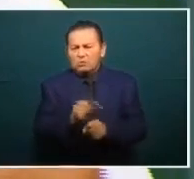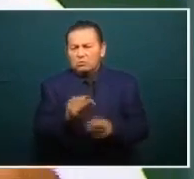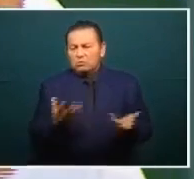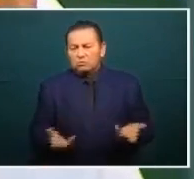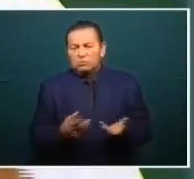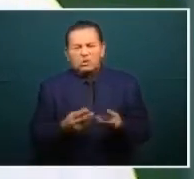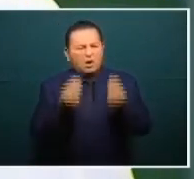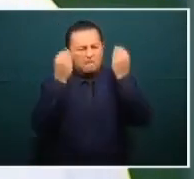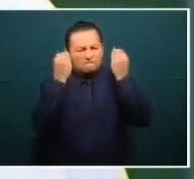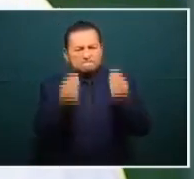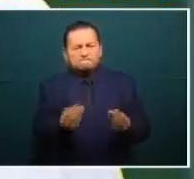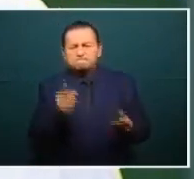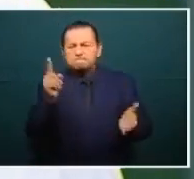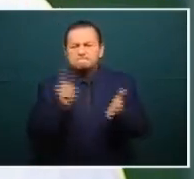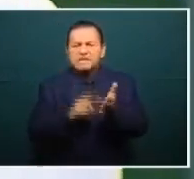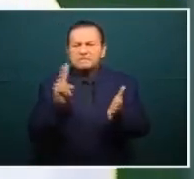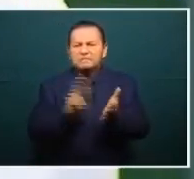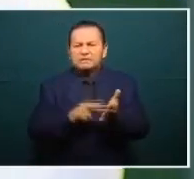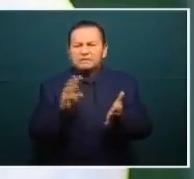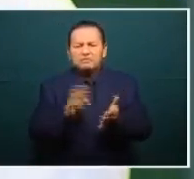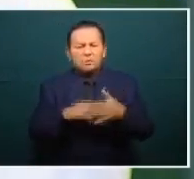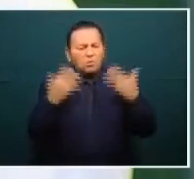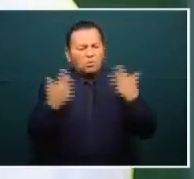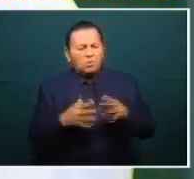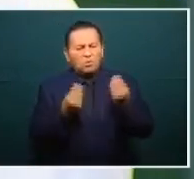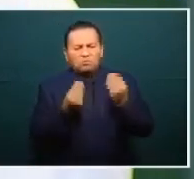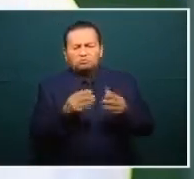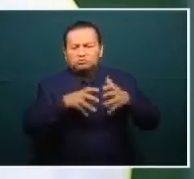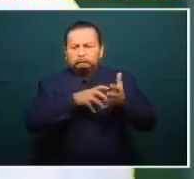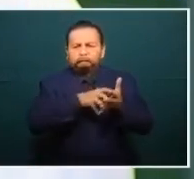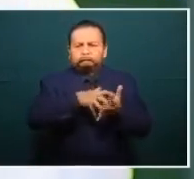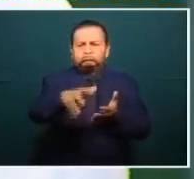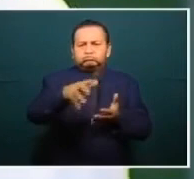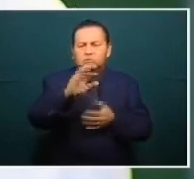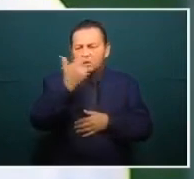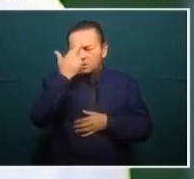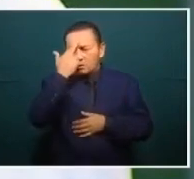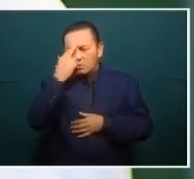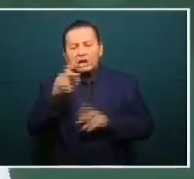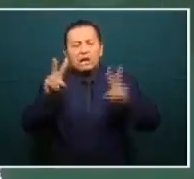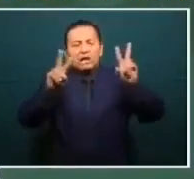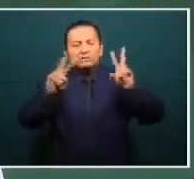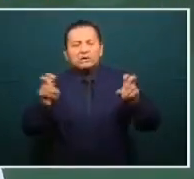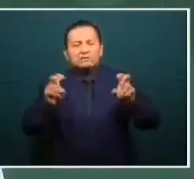Now they can stay and work in their communities, and there's thousands.